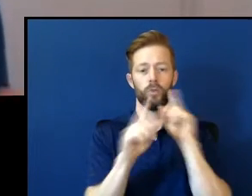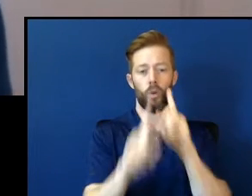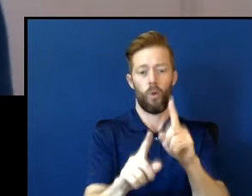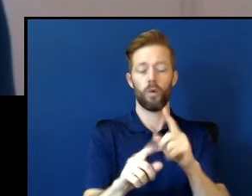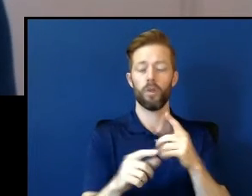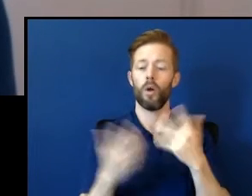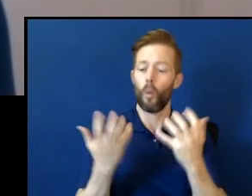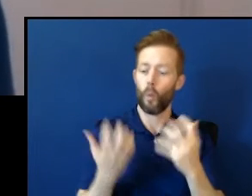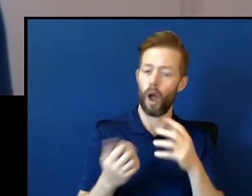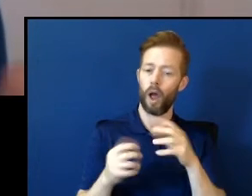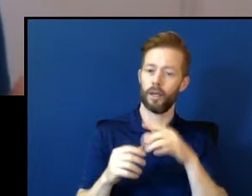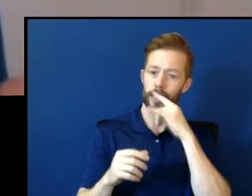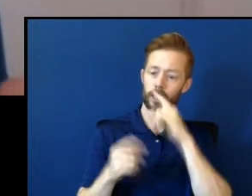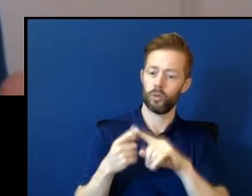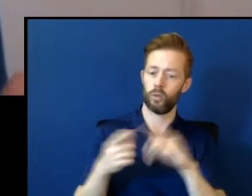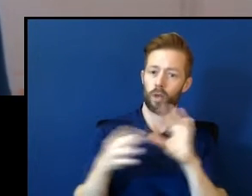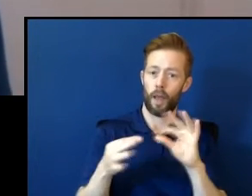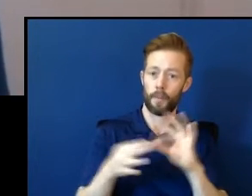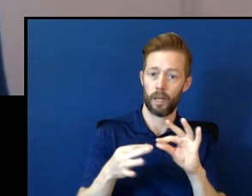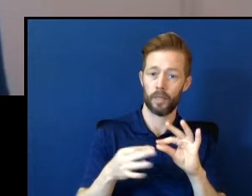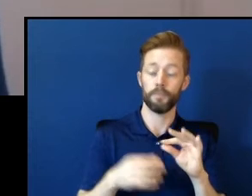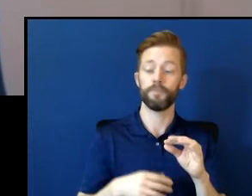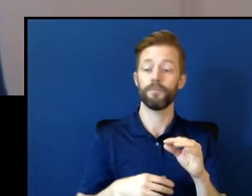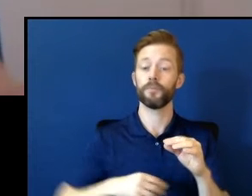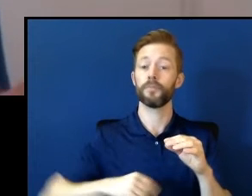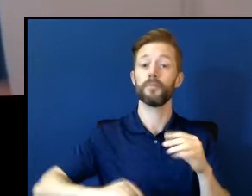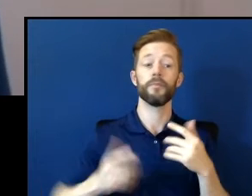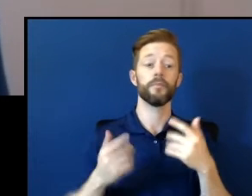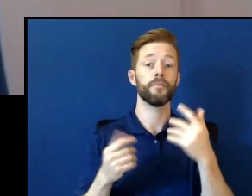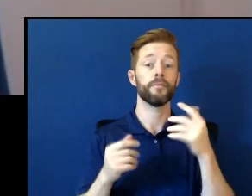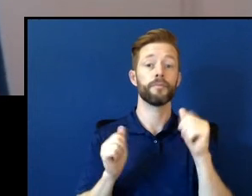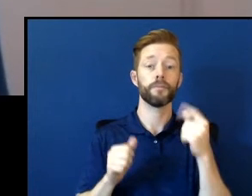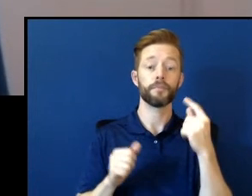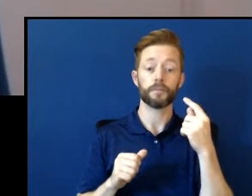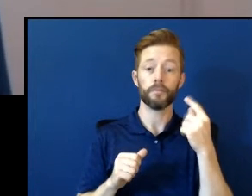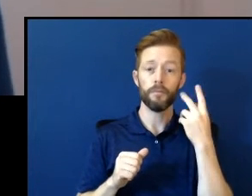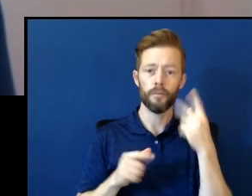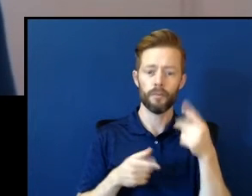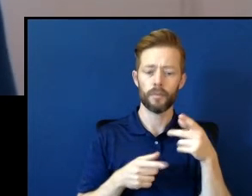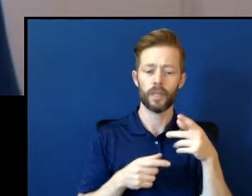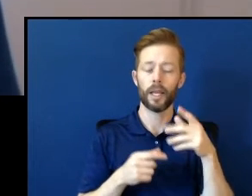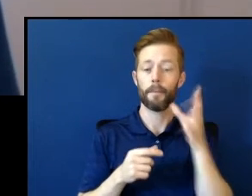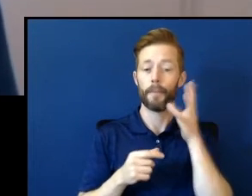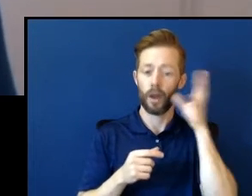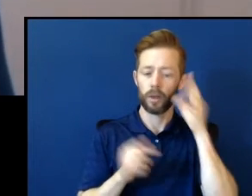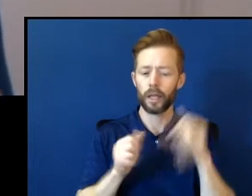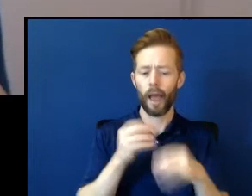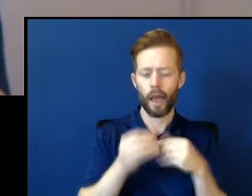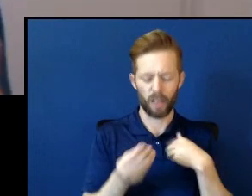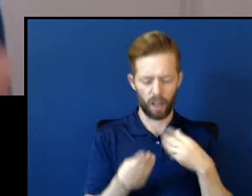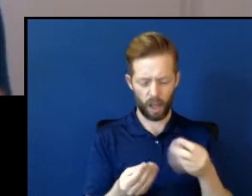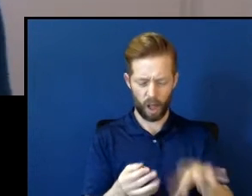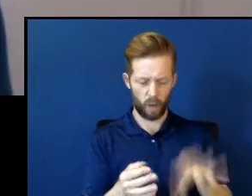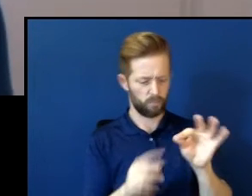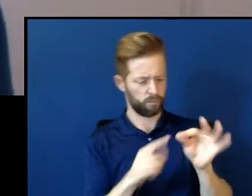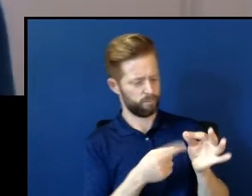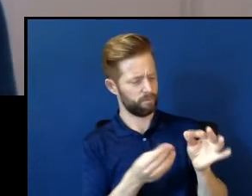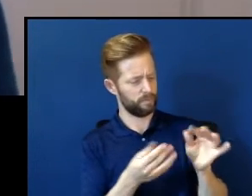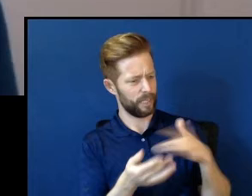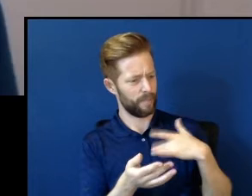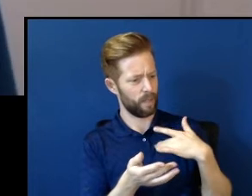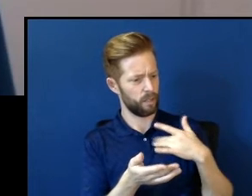that they comment on things, and that helping parents see how they can narrate that to, it feels